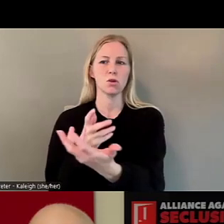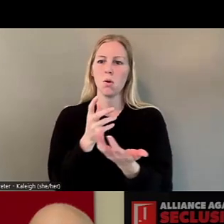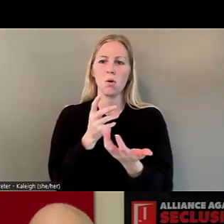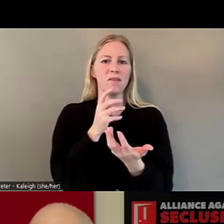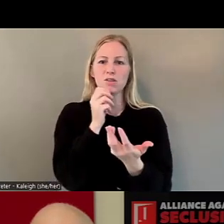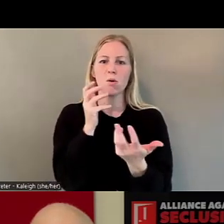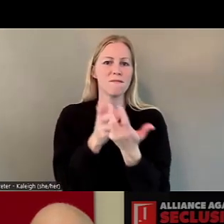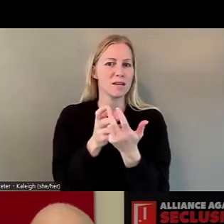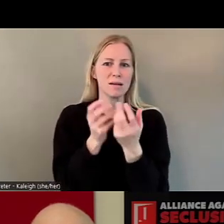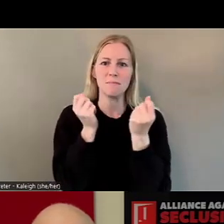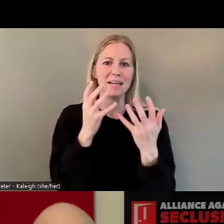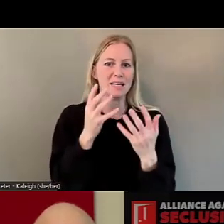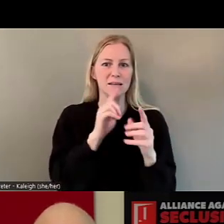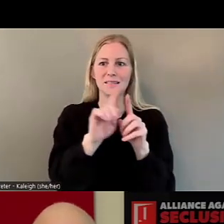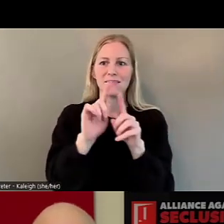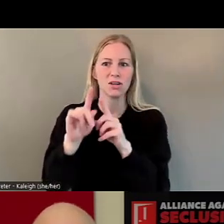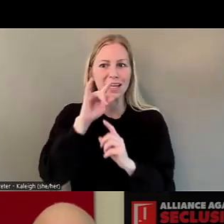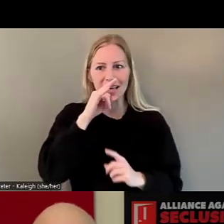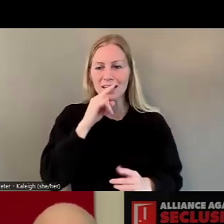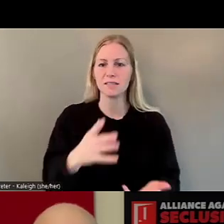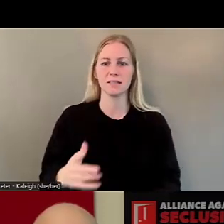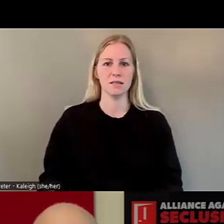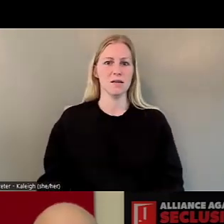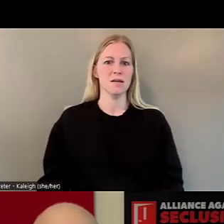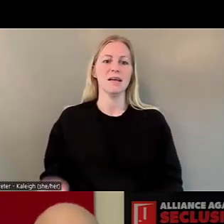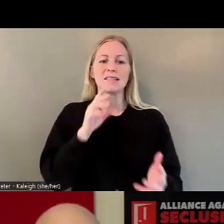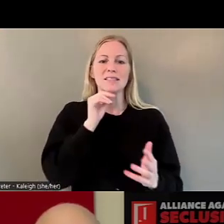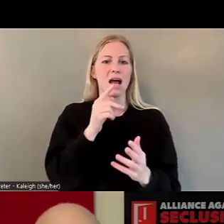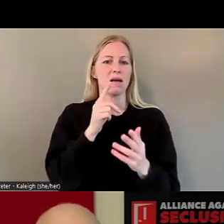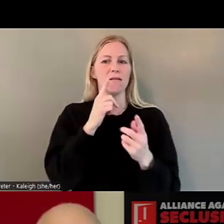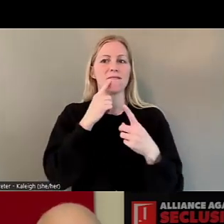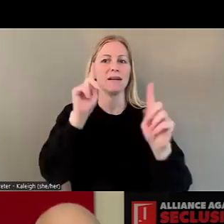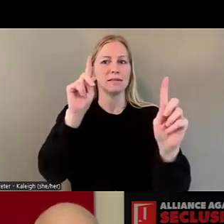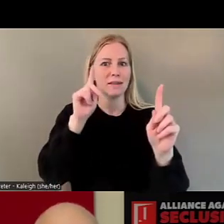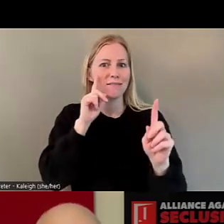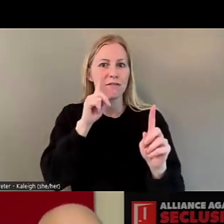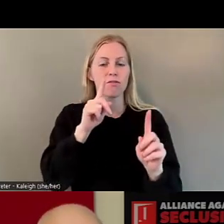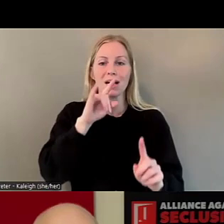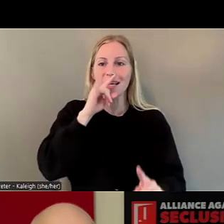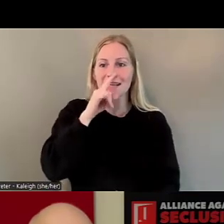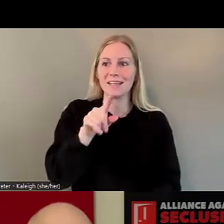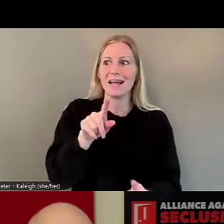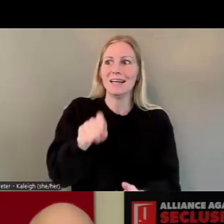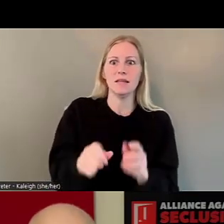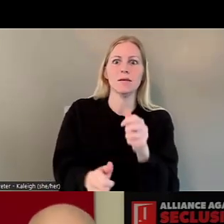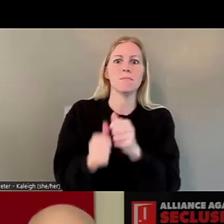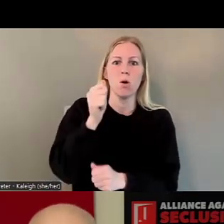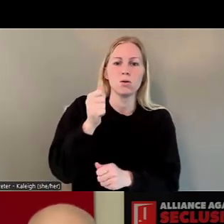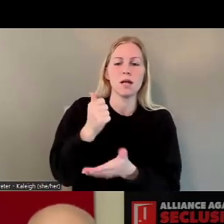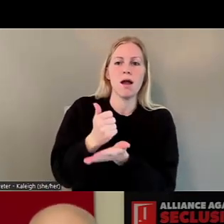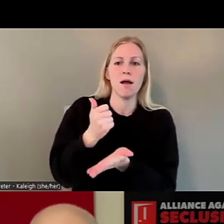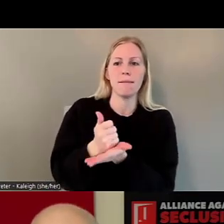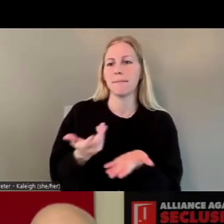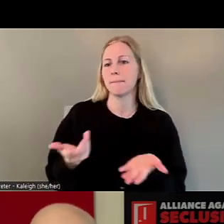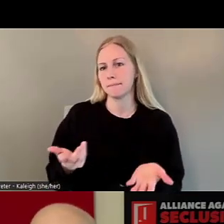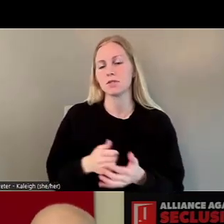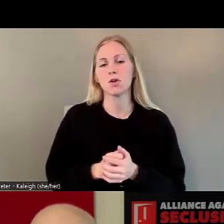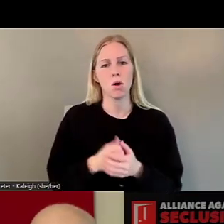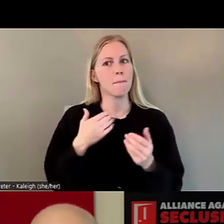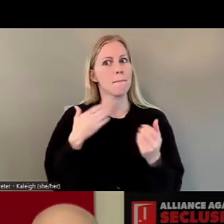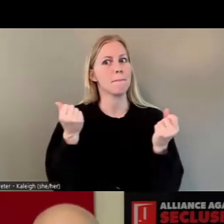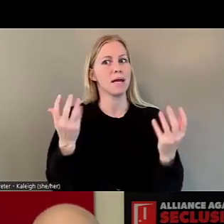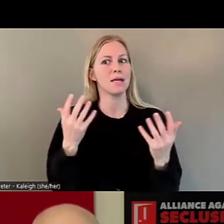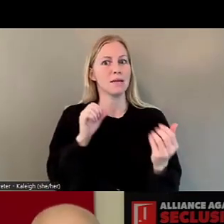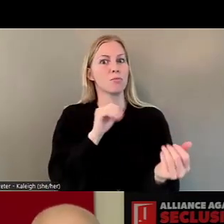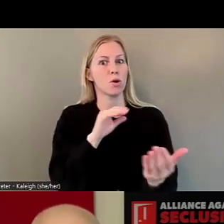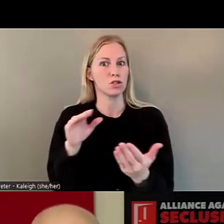situations is not working effectively for kids that need help the most. So a lot of the approaches that are very common